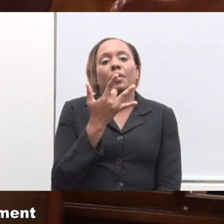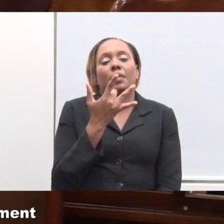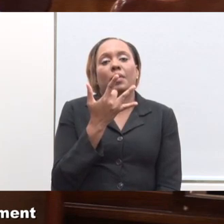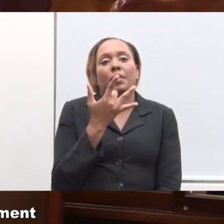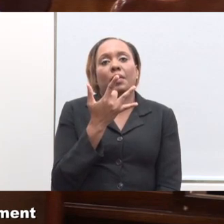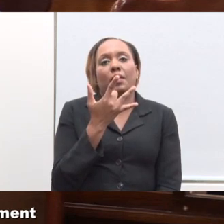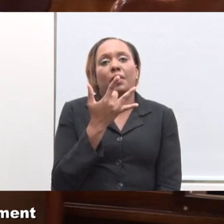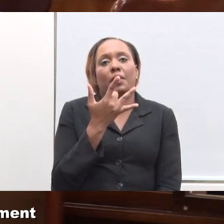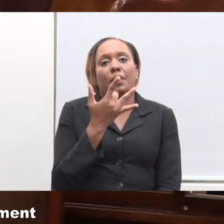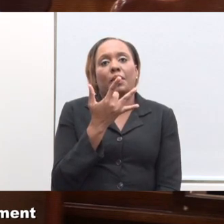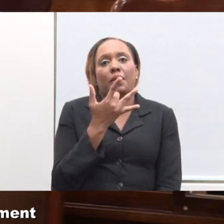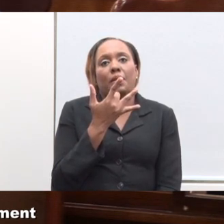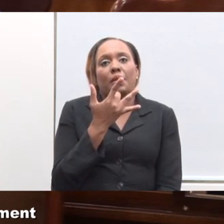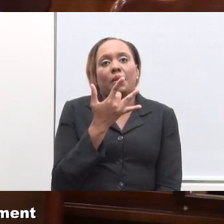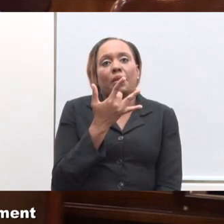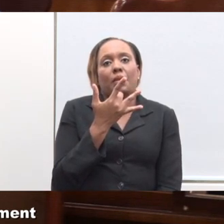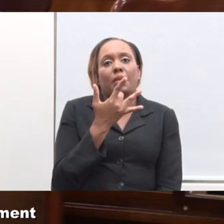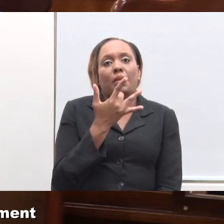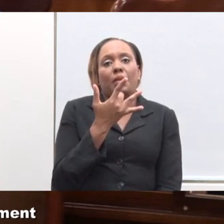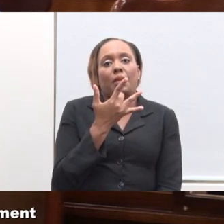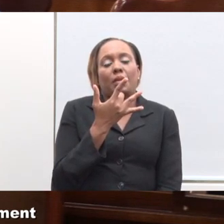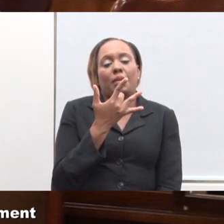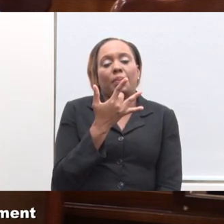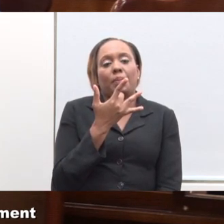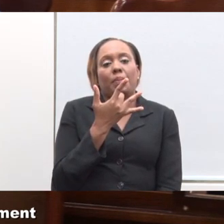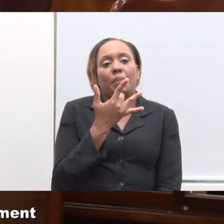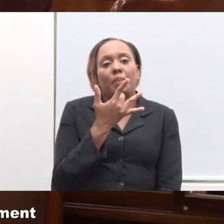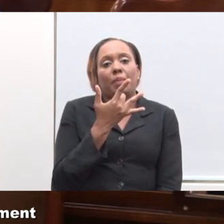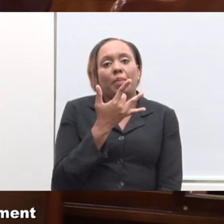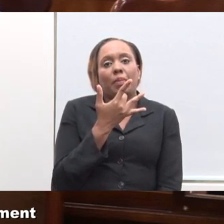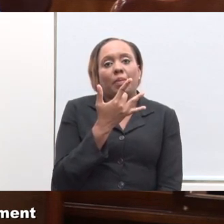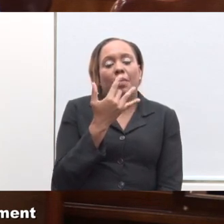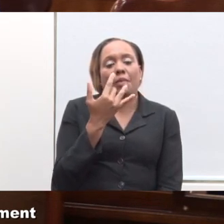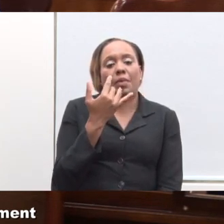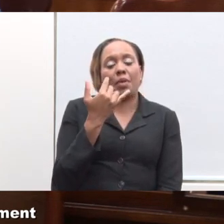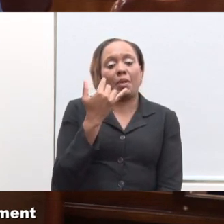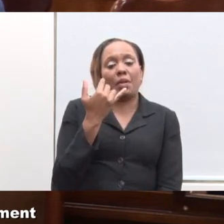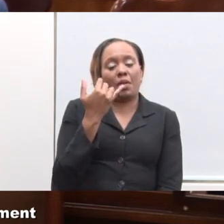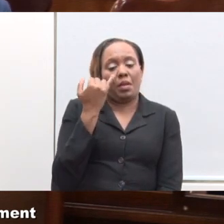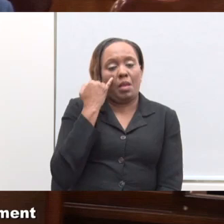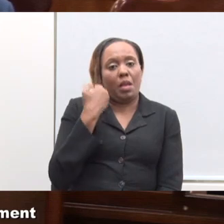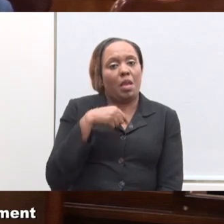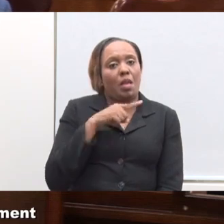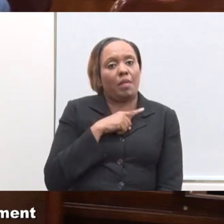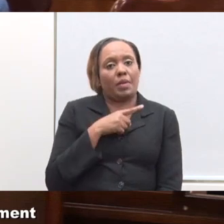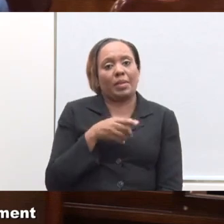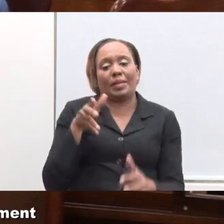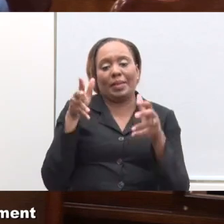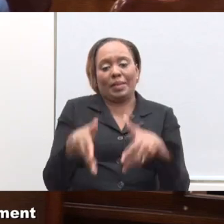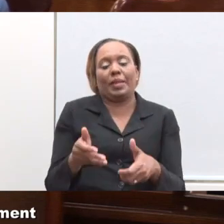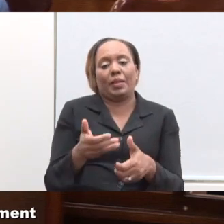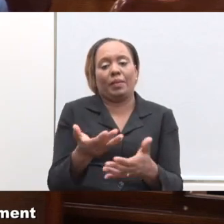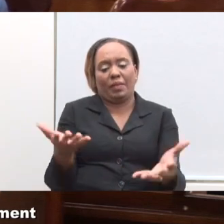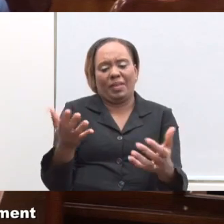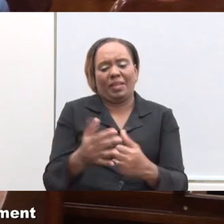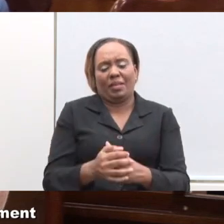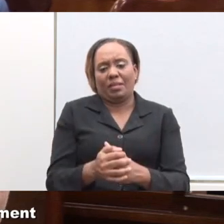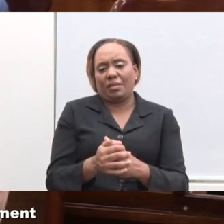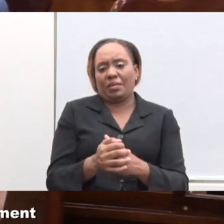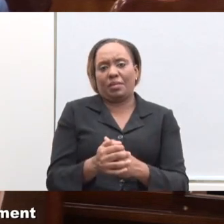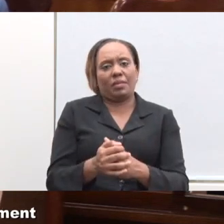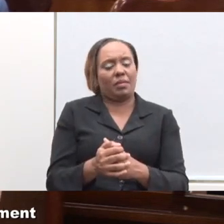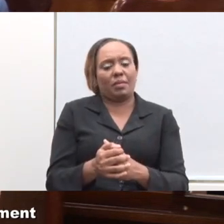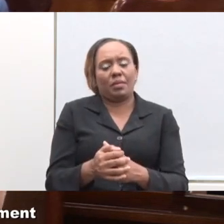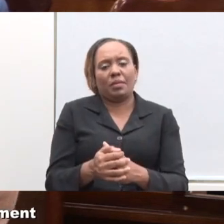and these adverse forces, which if left unchecked will devastate our society and economy and